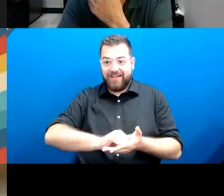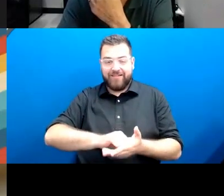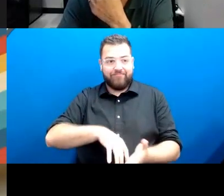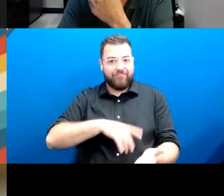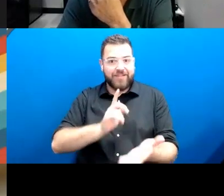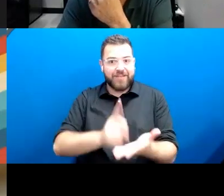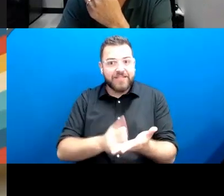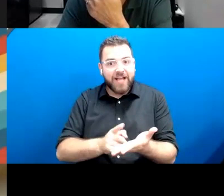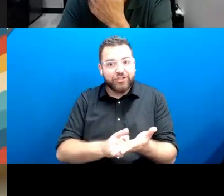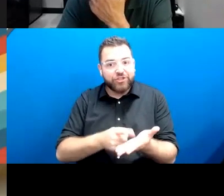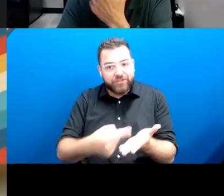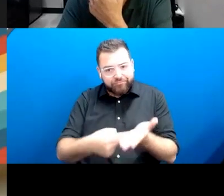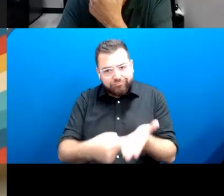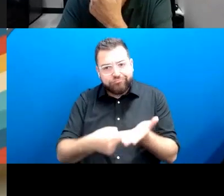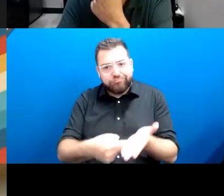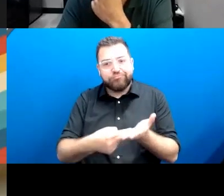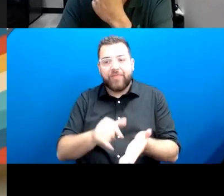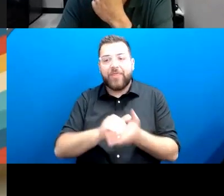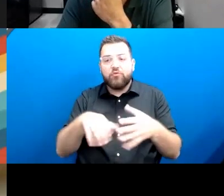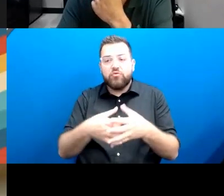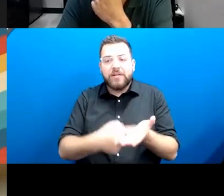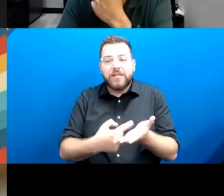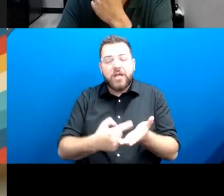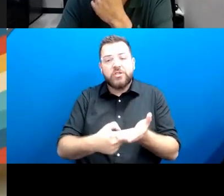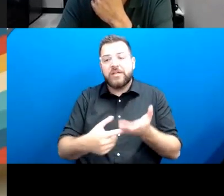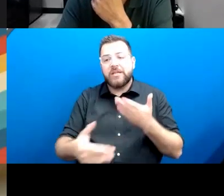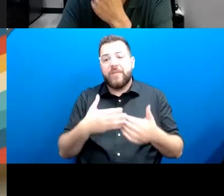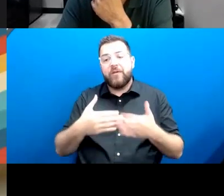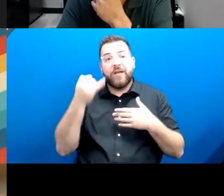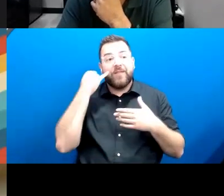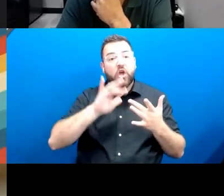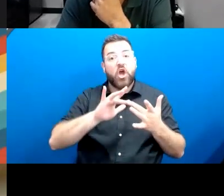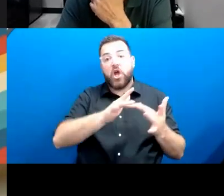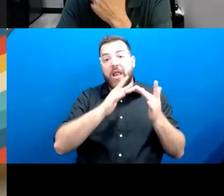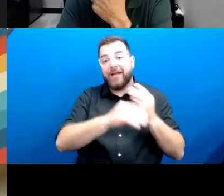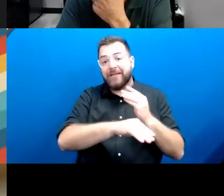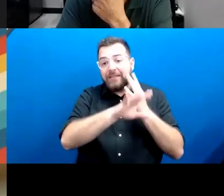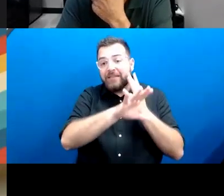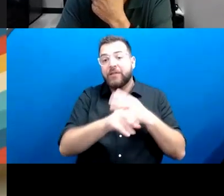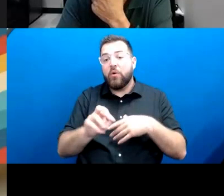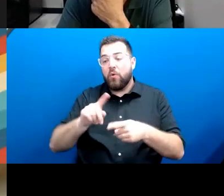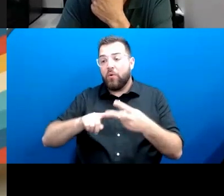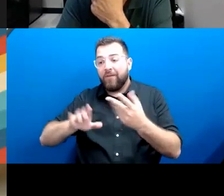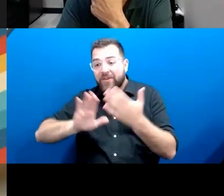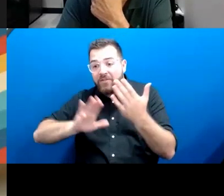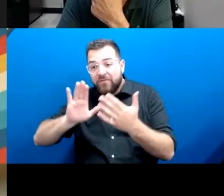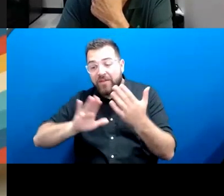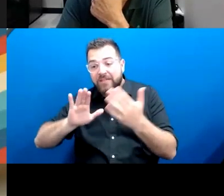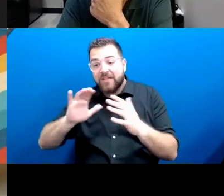discussions, right? When you have a small group discussion, whether it's in an online environment or a face-to-face